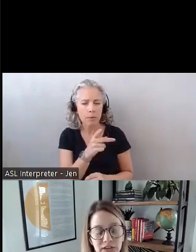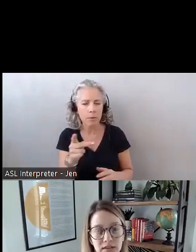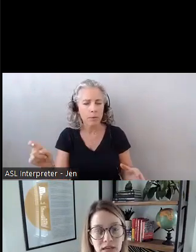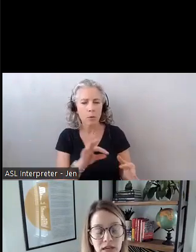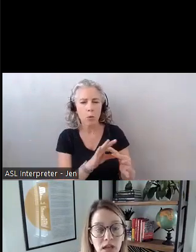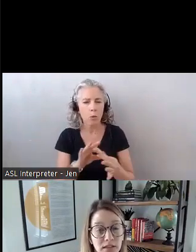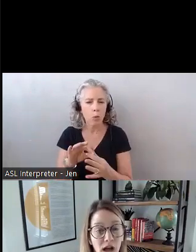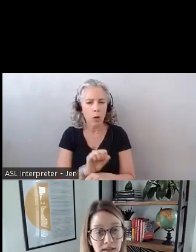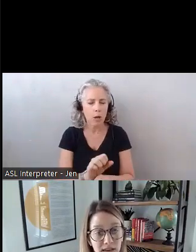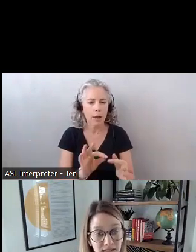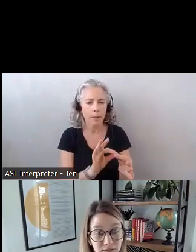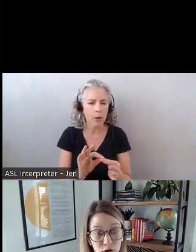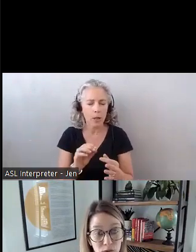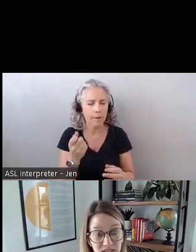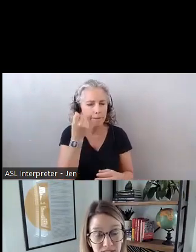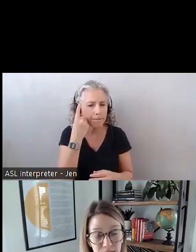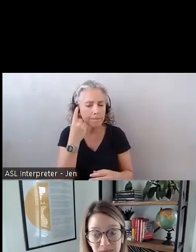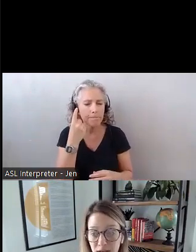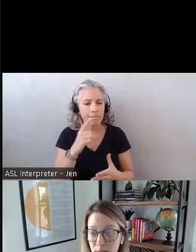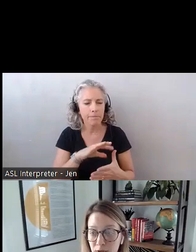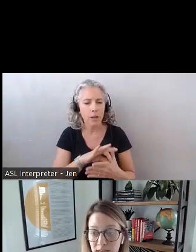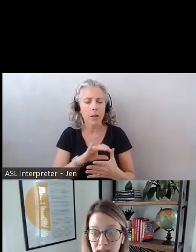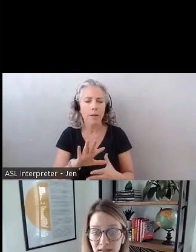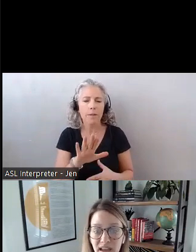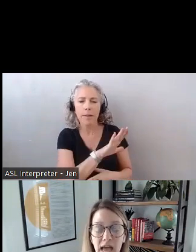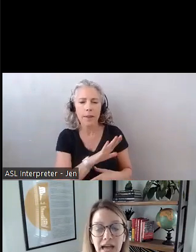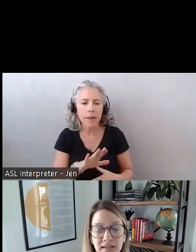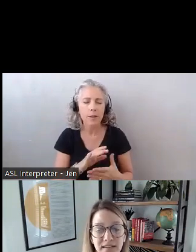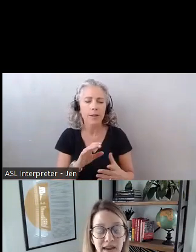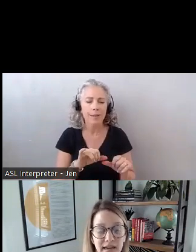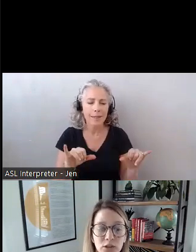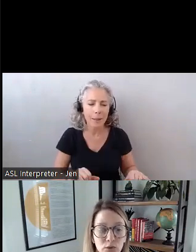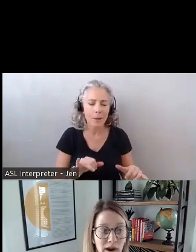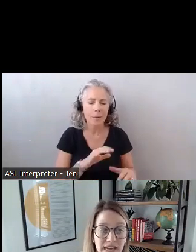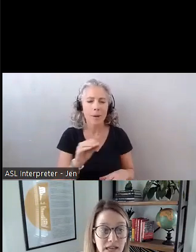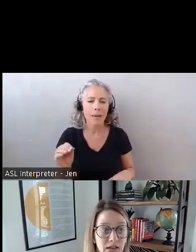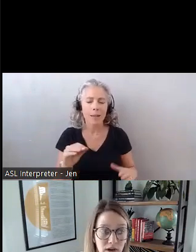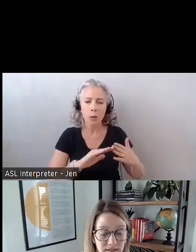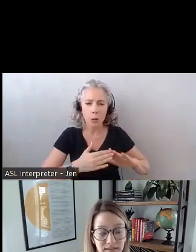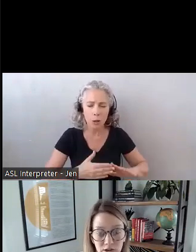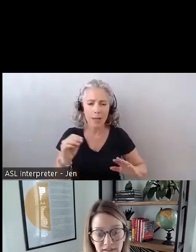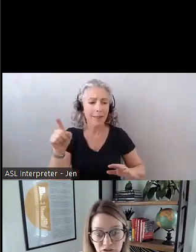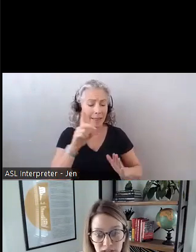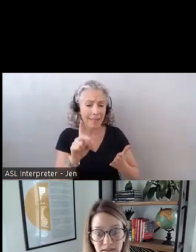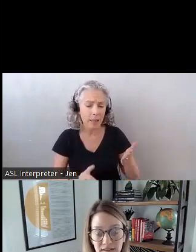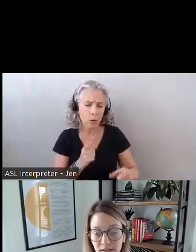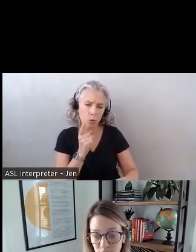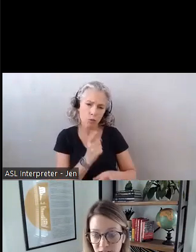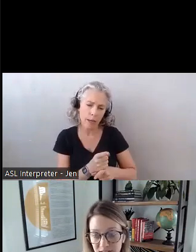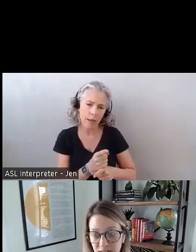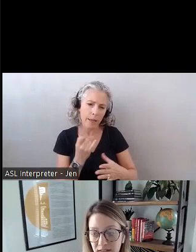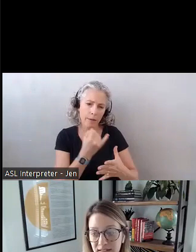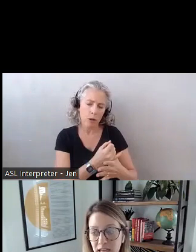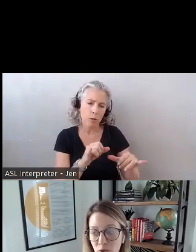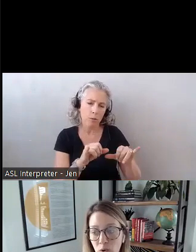and understanding the context of their own systems and communities and designing the right crisis interventions